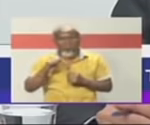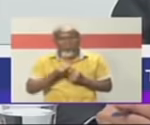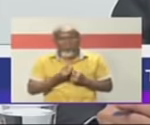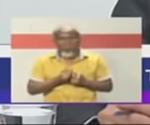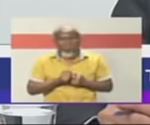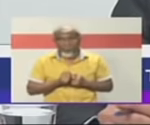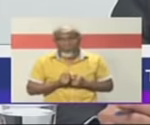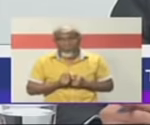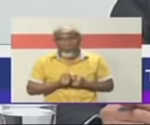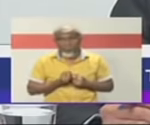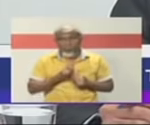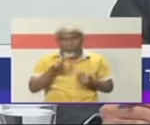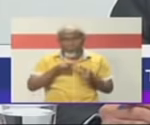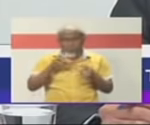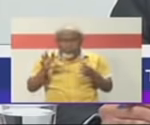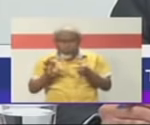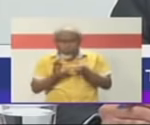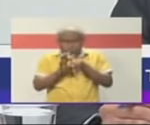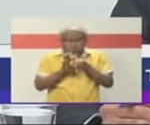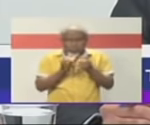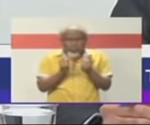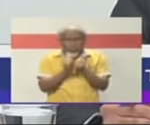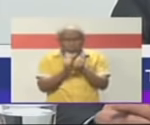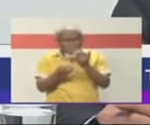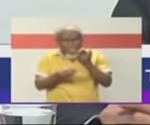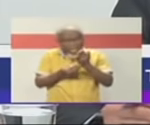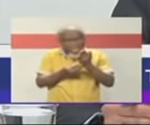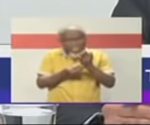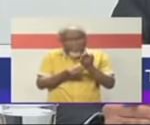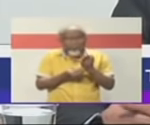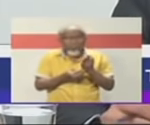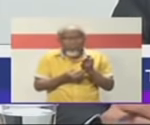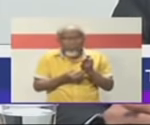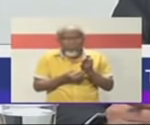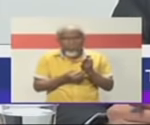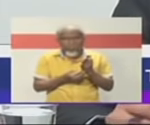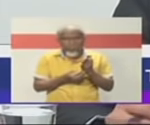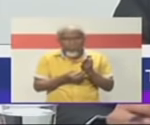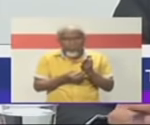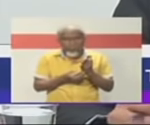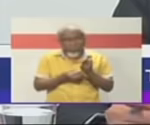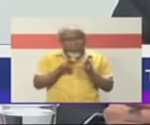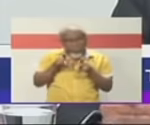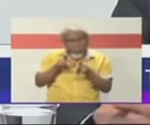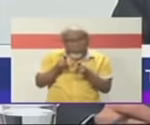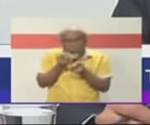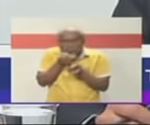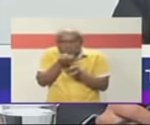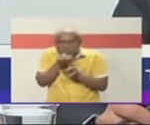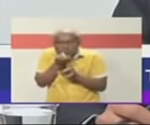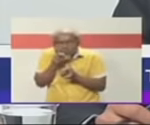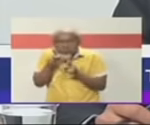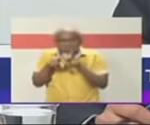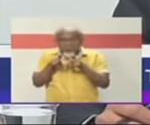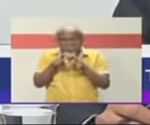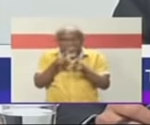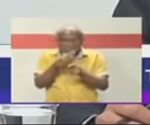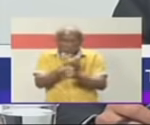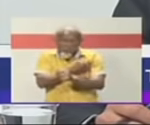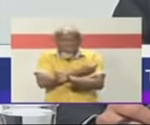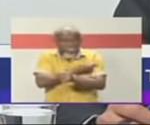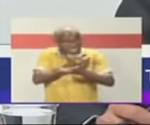that with our low vaccination rate, where the majority of the population